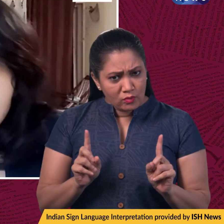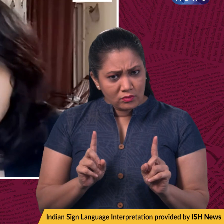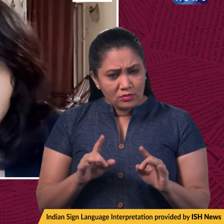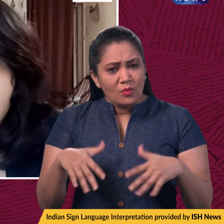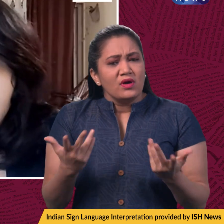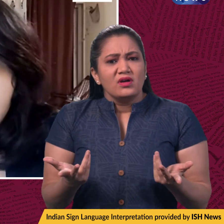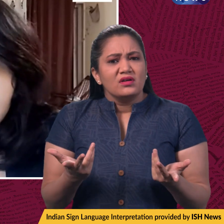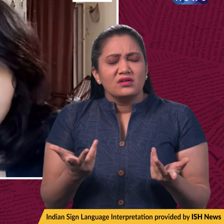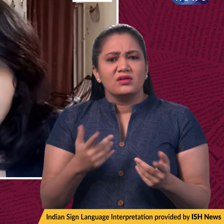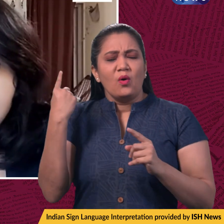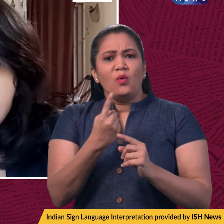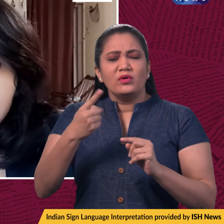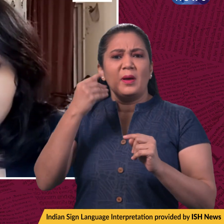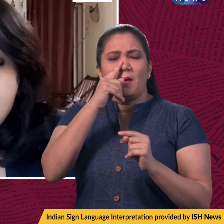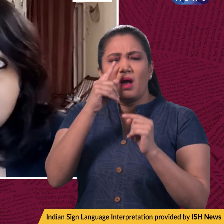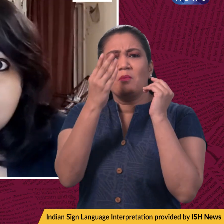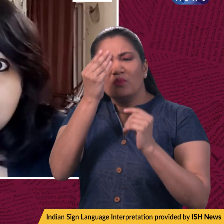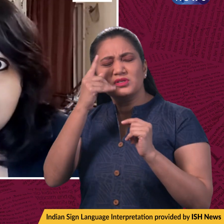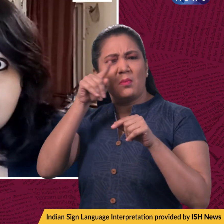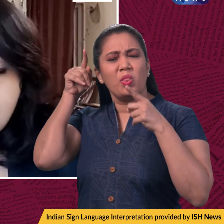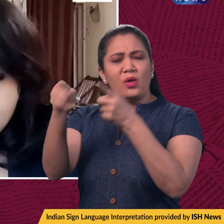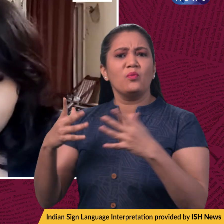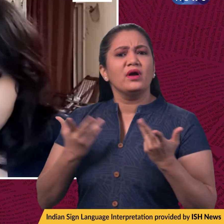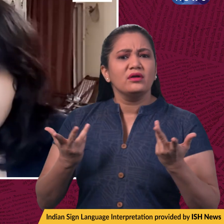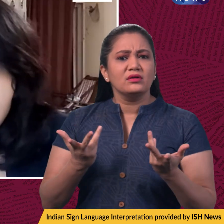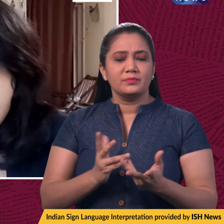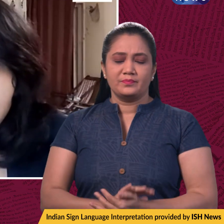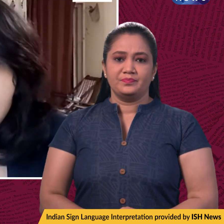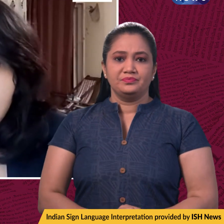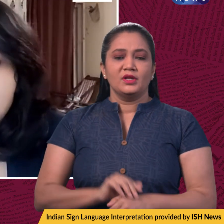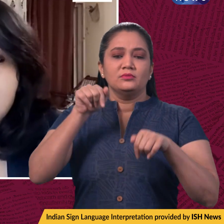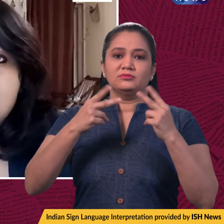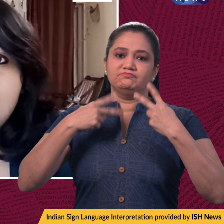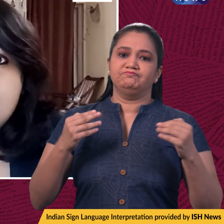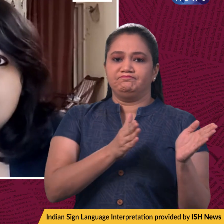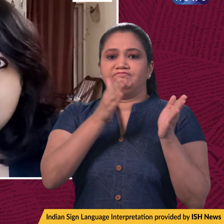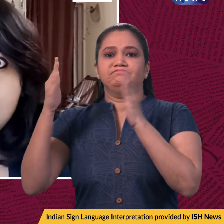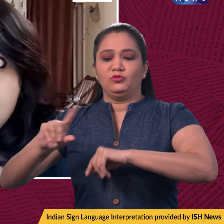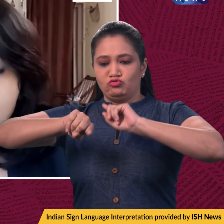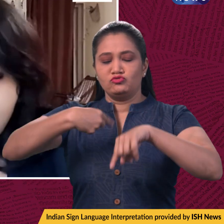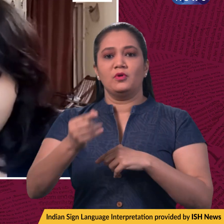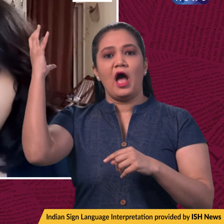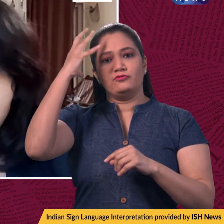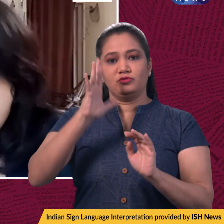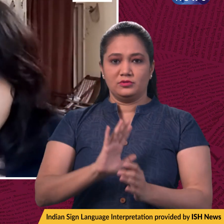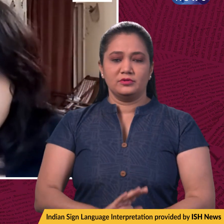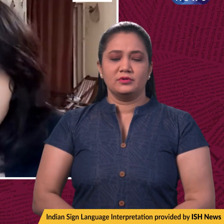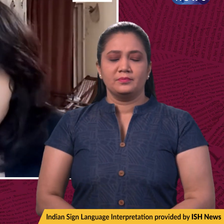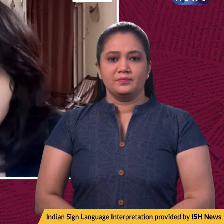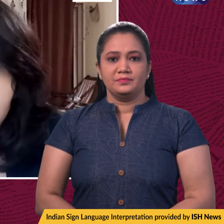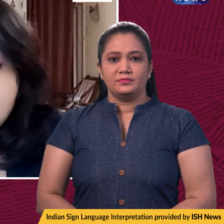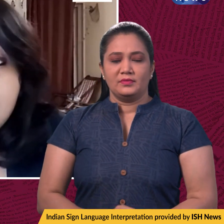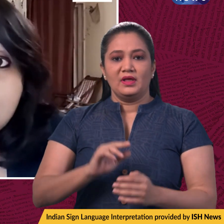symbols? Why are you picking on these poor Muslim girls? End quote. Now, the hearing has been adjourned till tomorrow